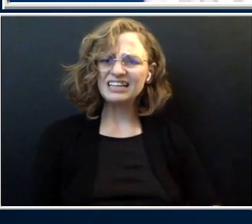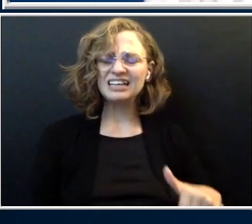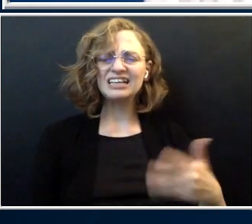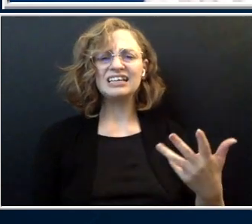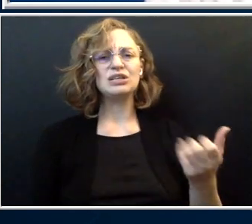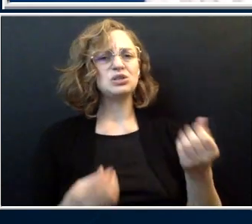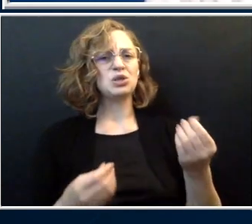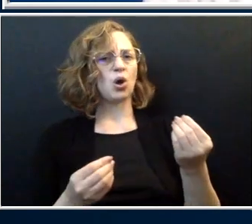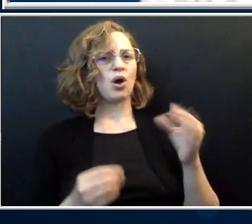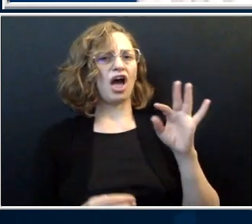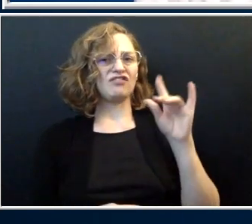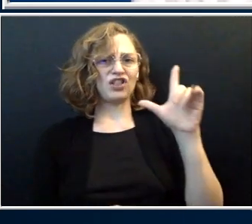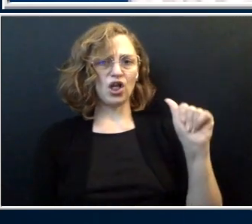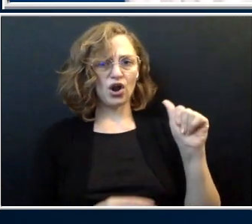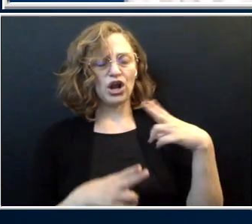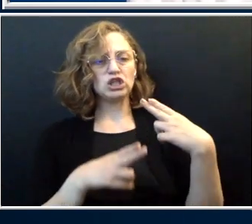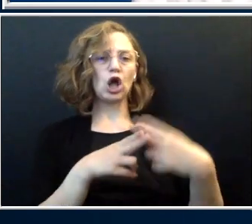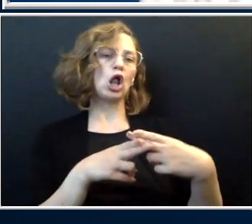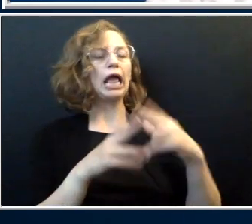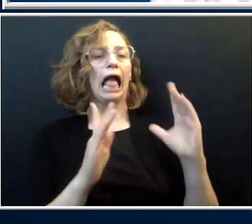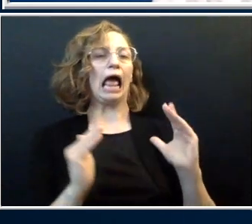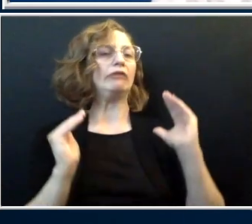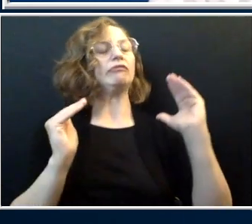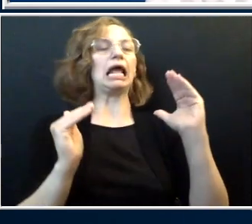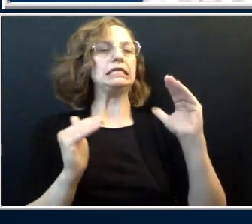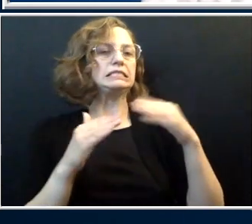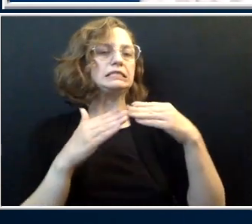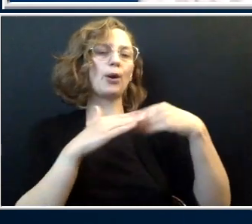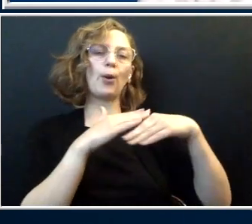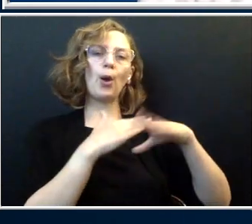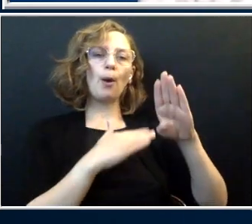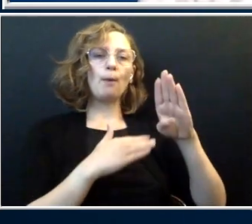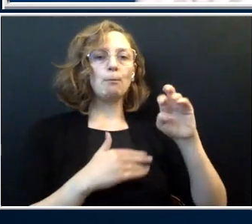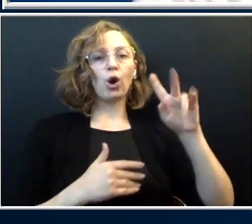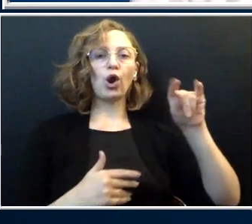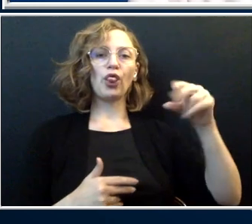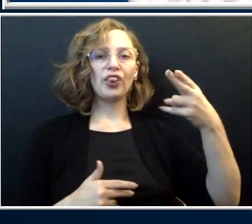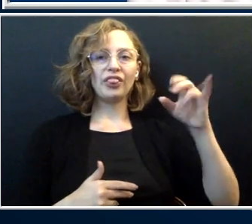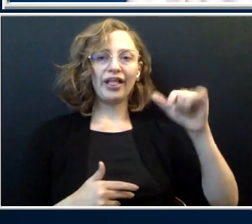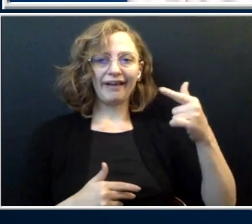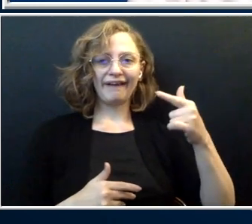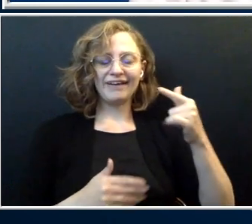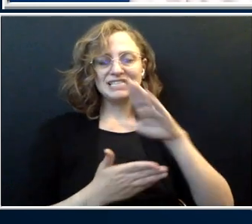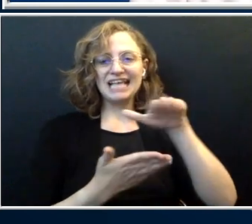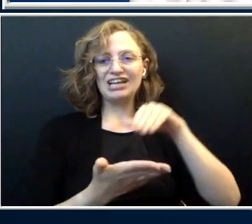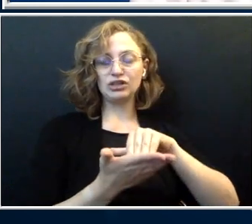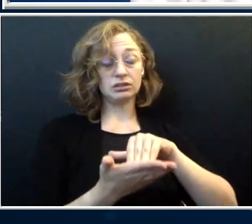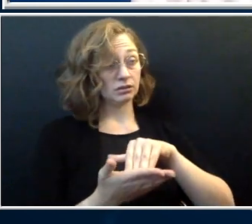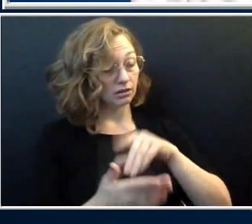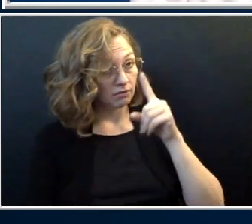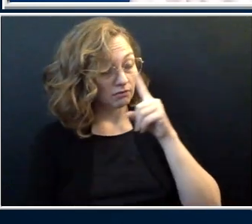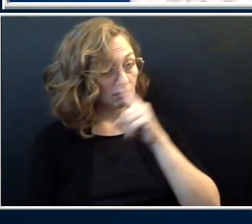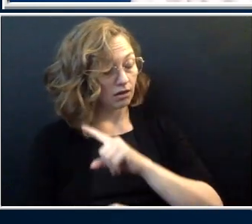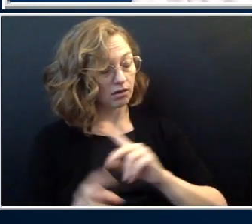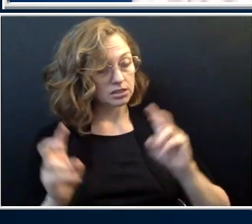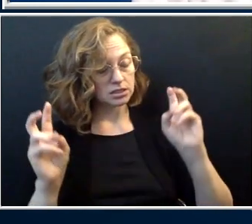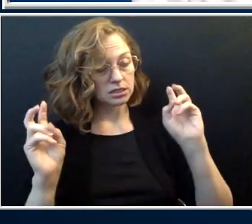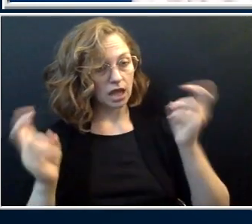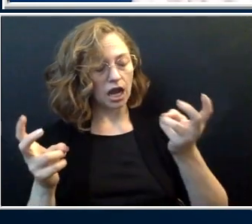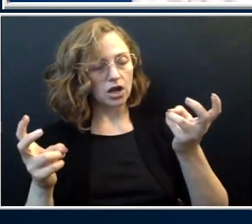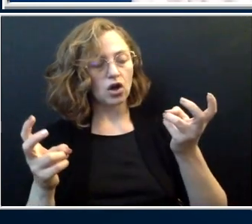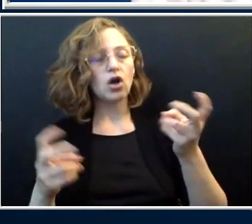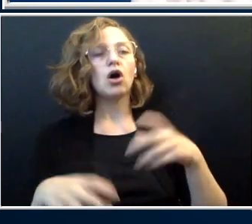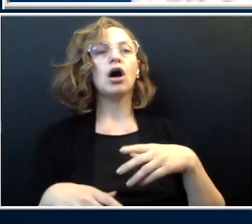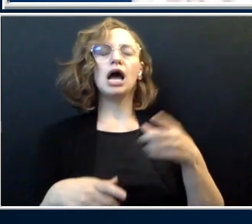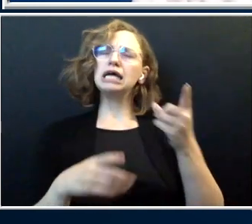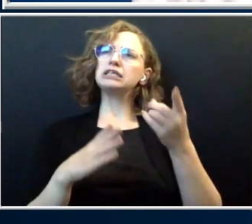a false title, was pitched as a way to expand access to maternity care. Now that's an important goal, to get